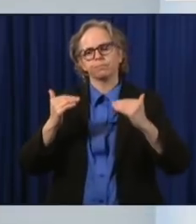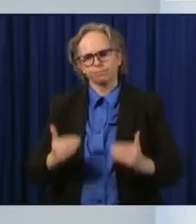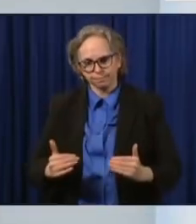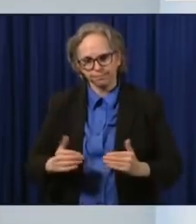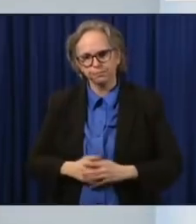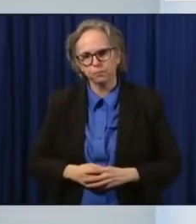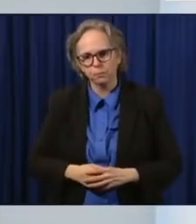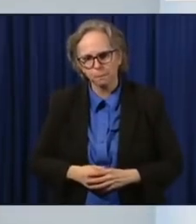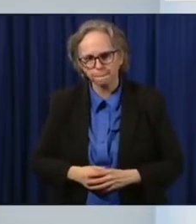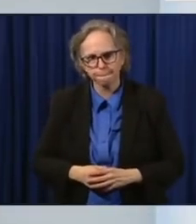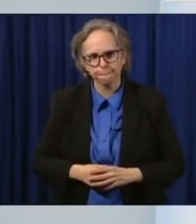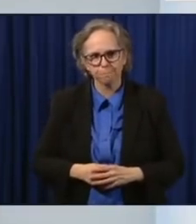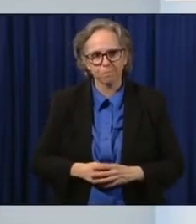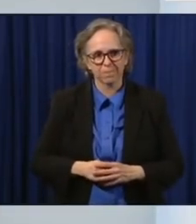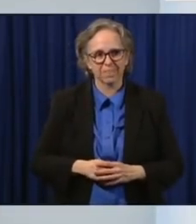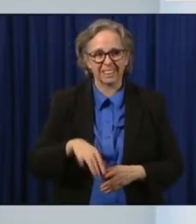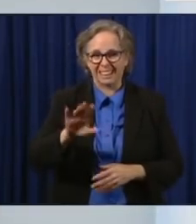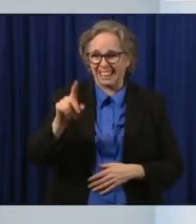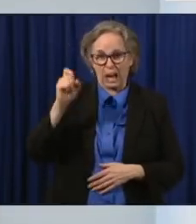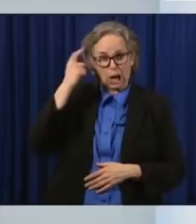look, the governor announced